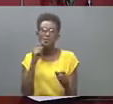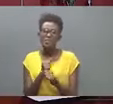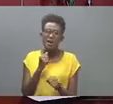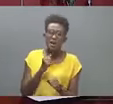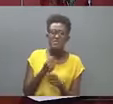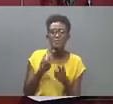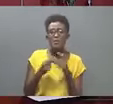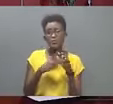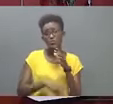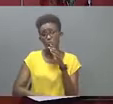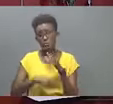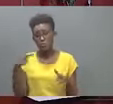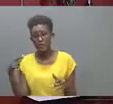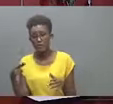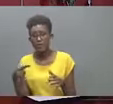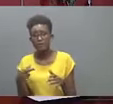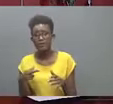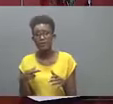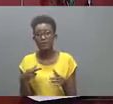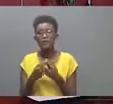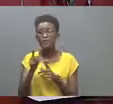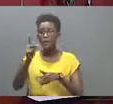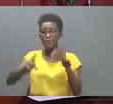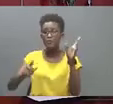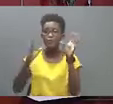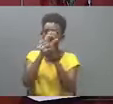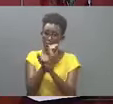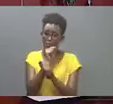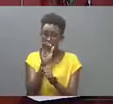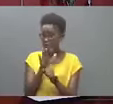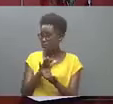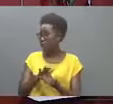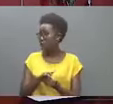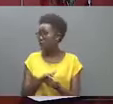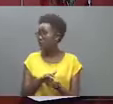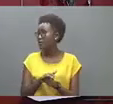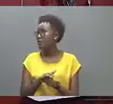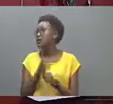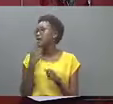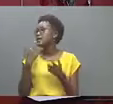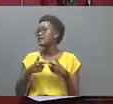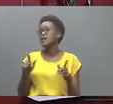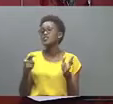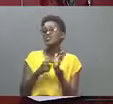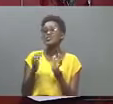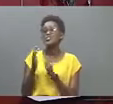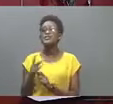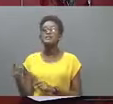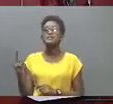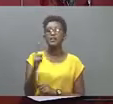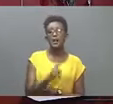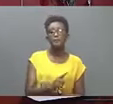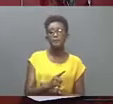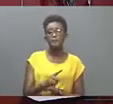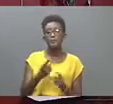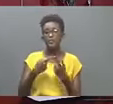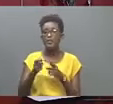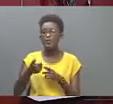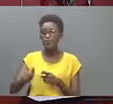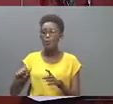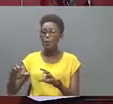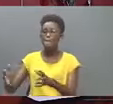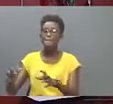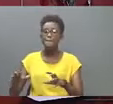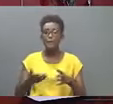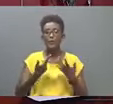everything, and they lack everything, that Jesus that came, yes, was that your community will